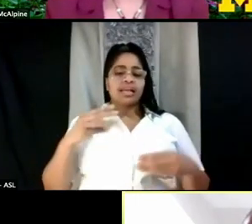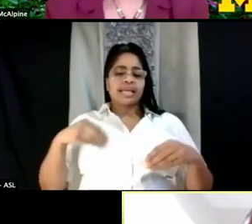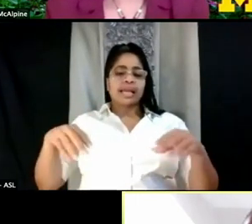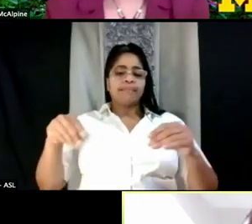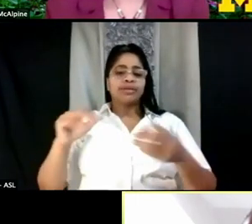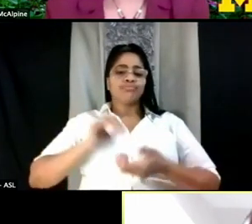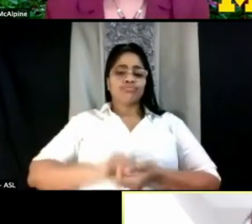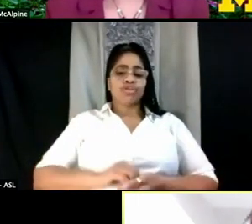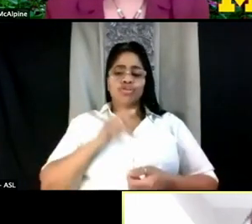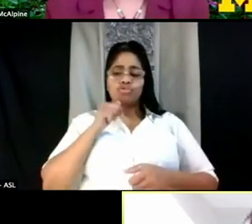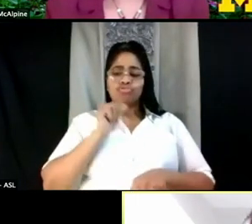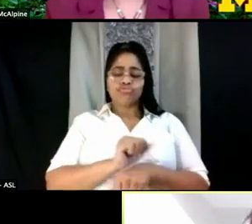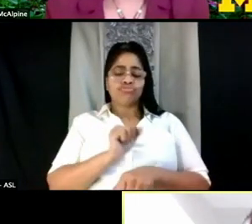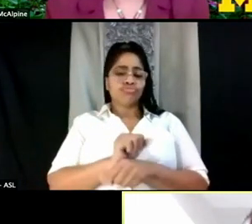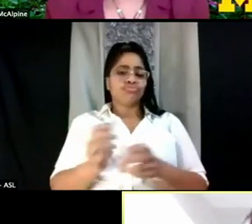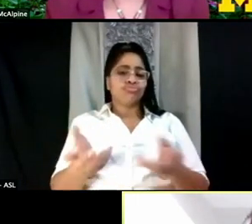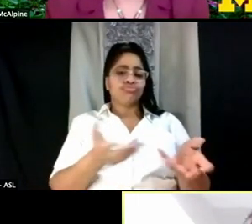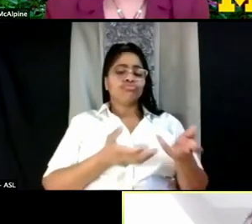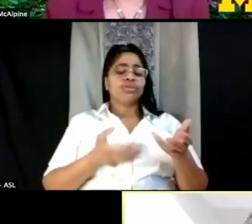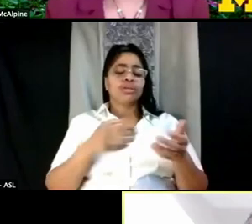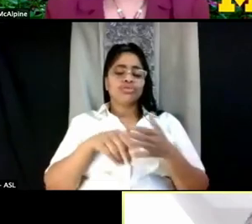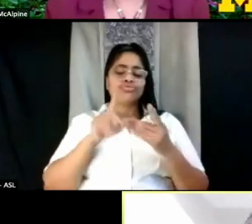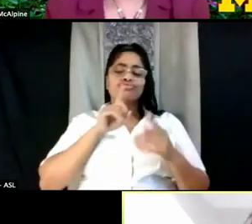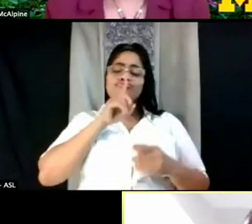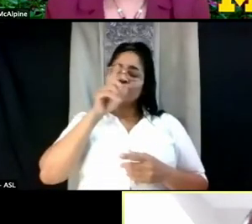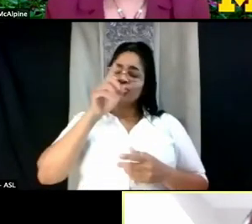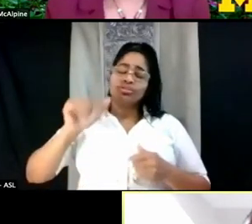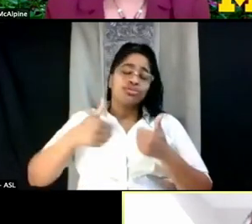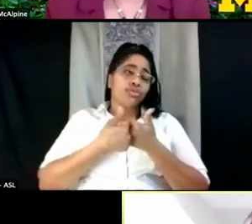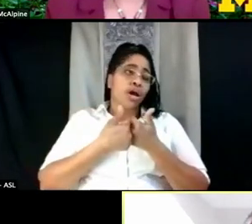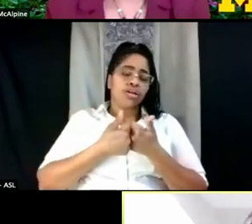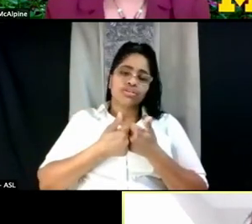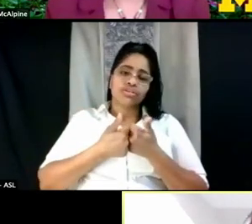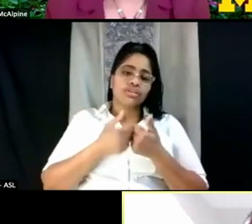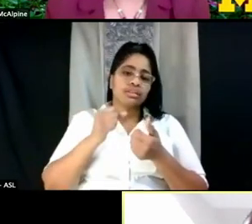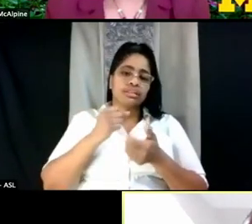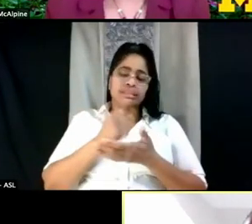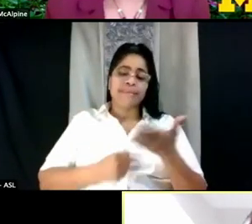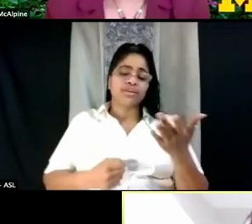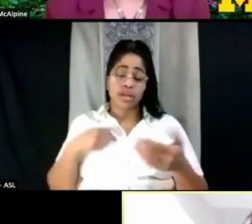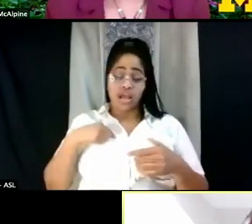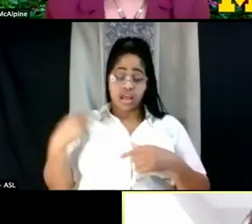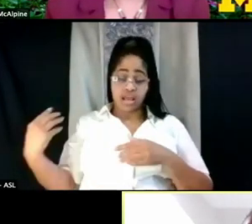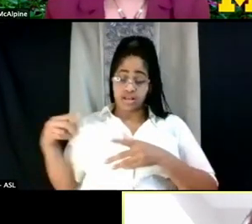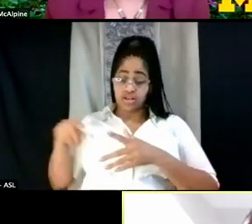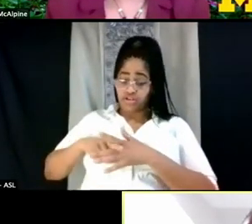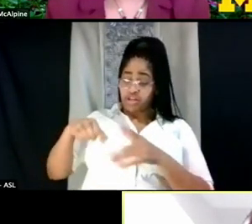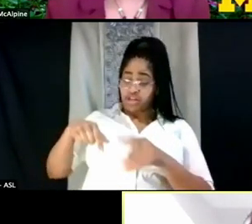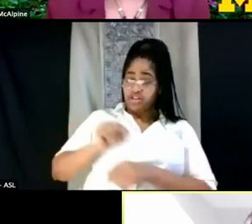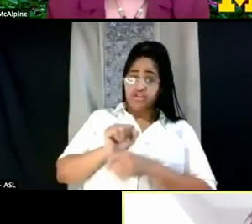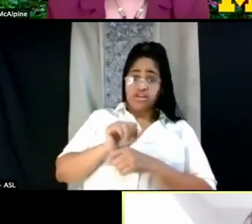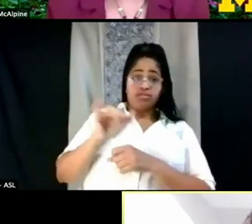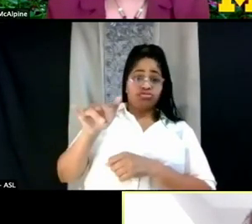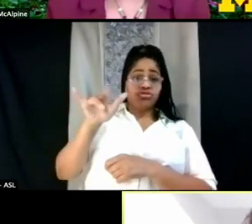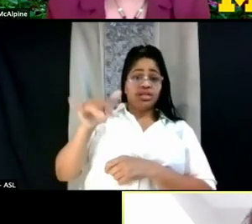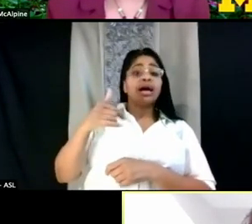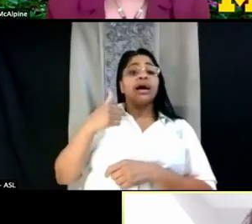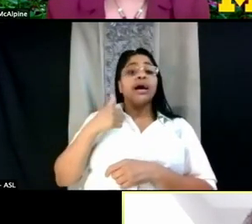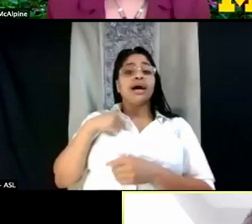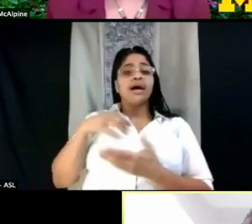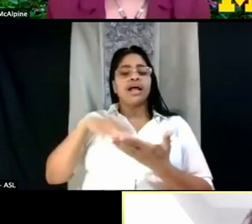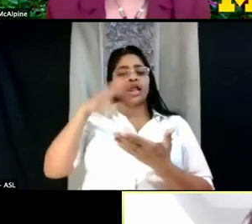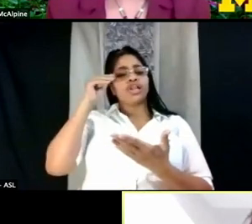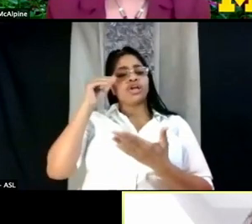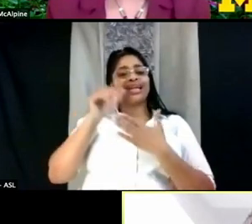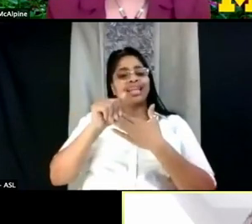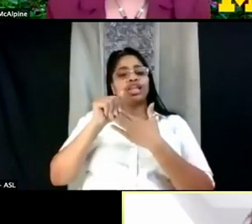our core work through a challenging semester. When I came into this role in July, I learned the leadership mantra